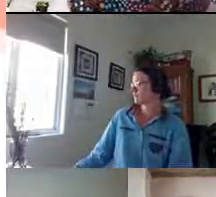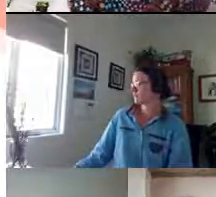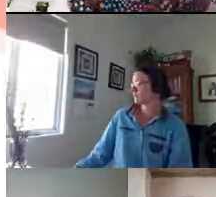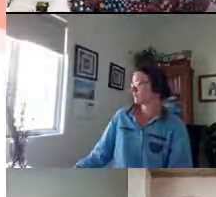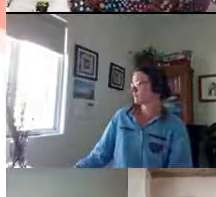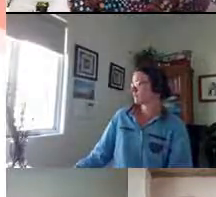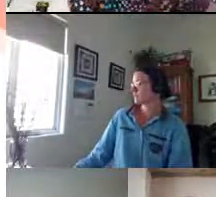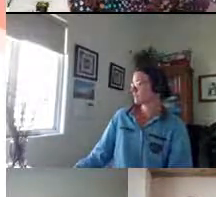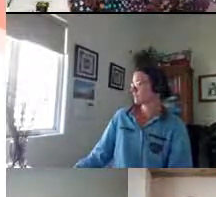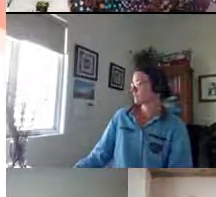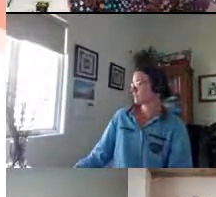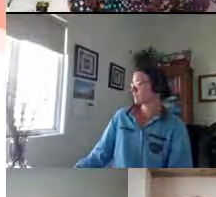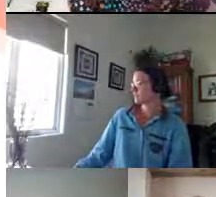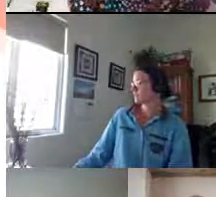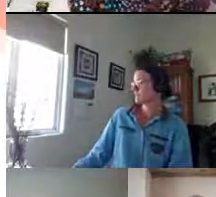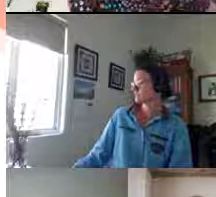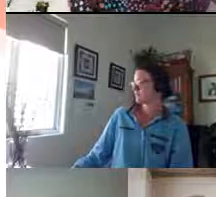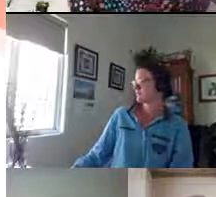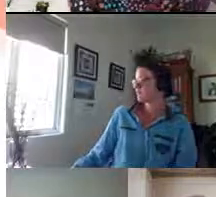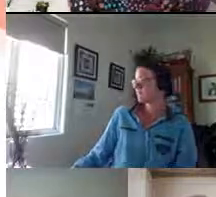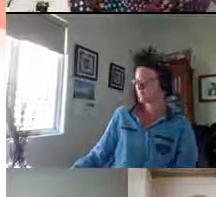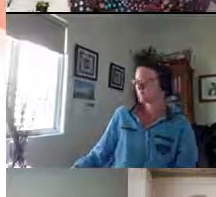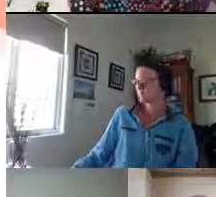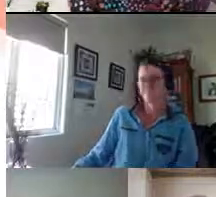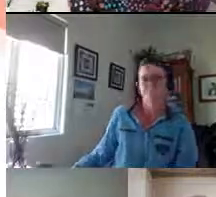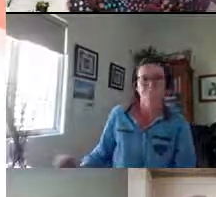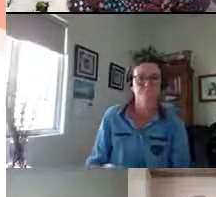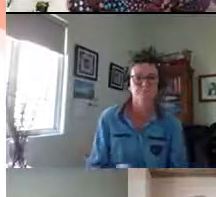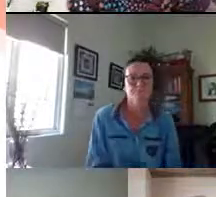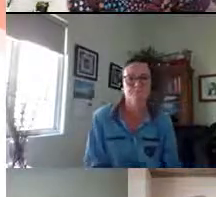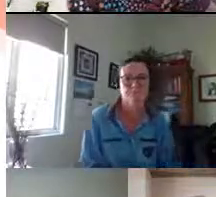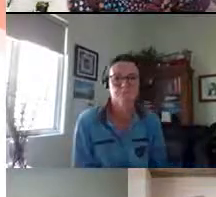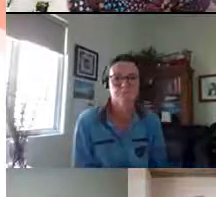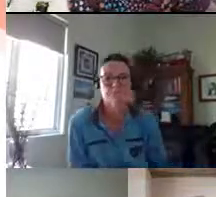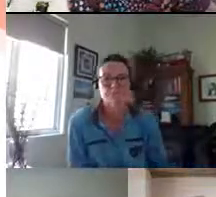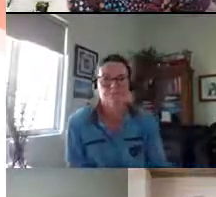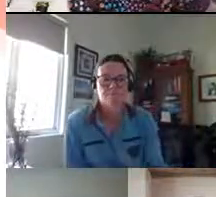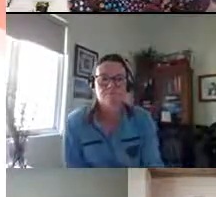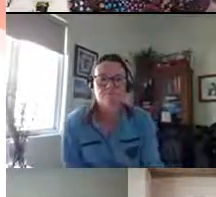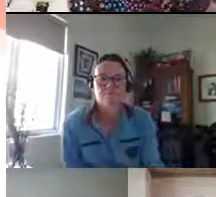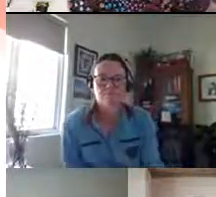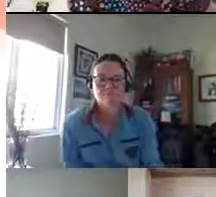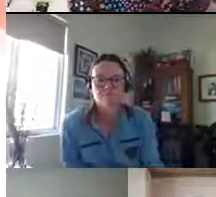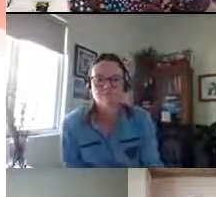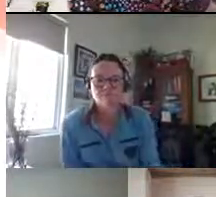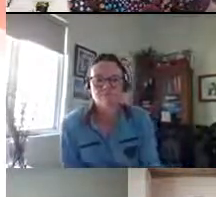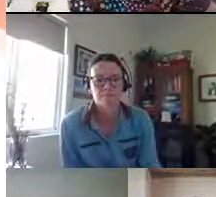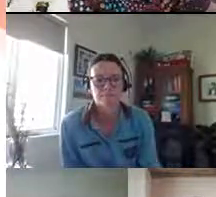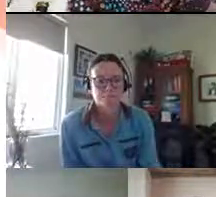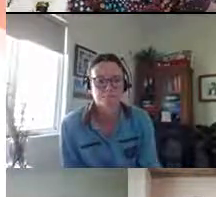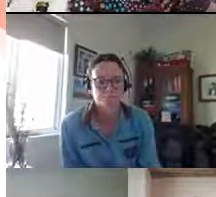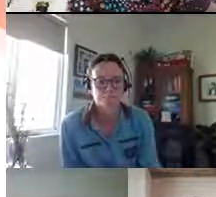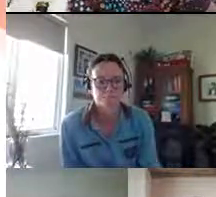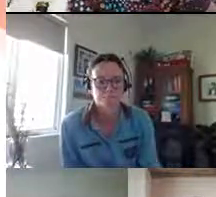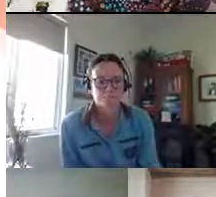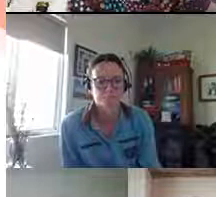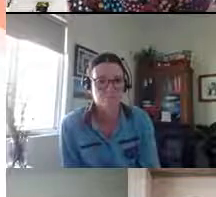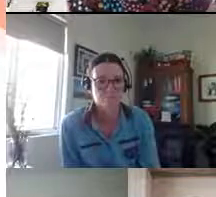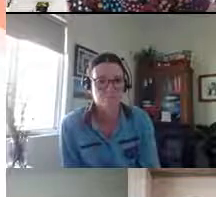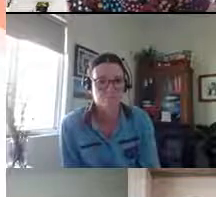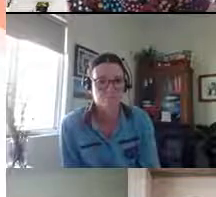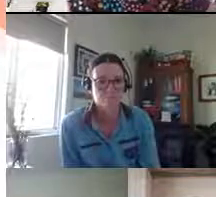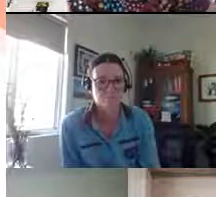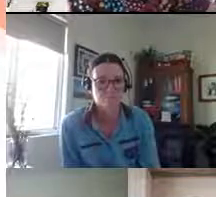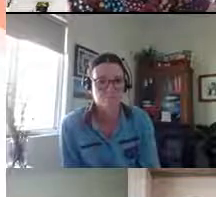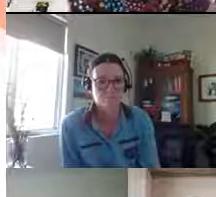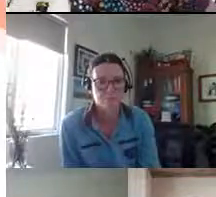see that they'll be here today. ARENA is project partnered as sort of in their capacity of referring matters to us, where we can provide assistance to people